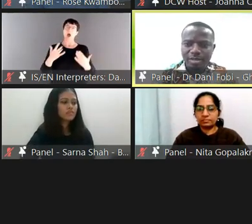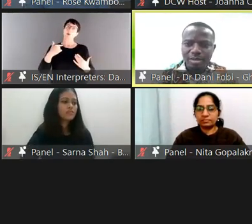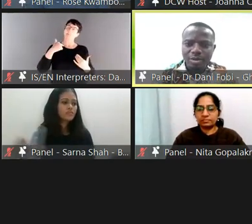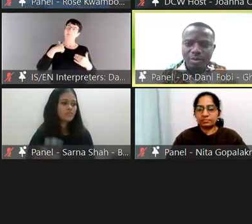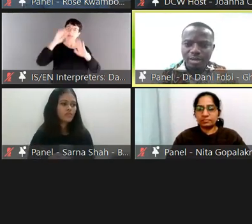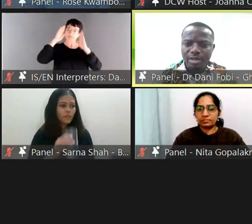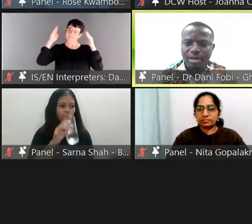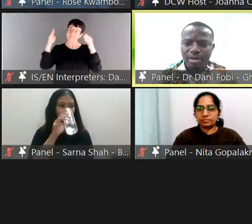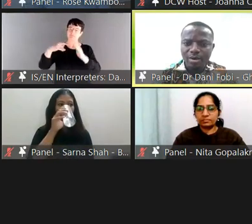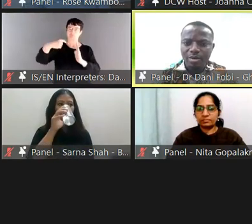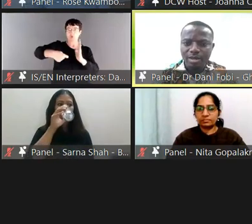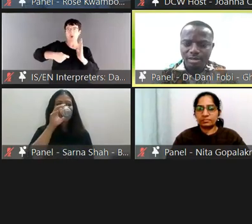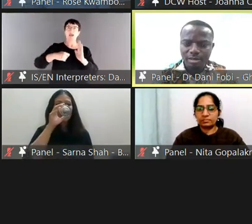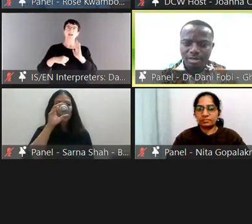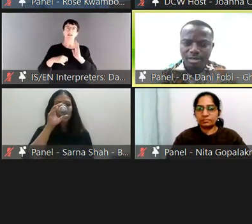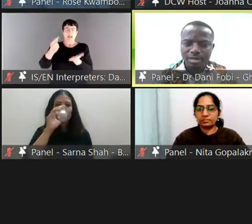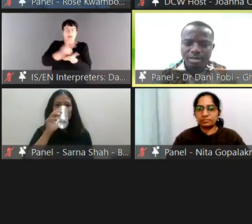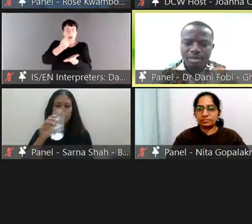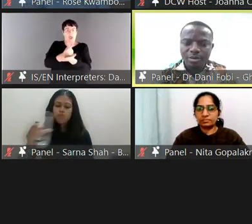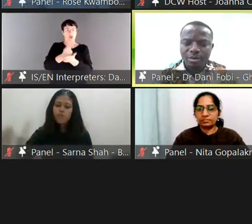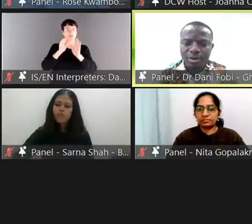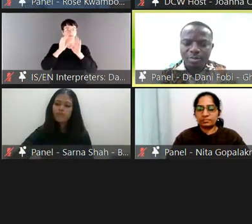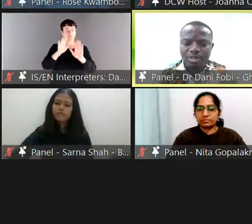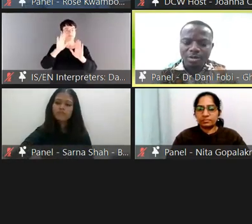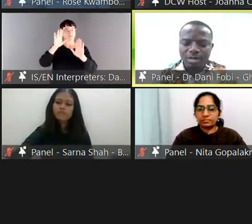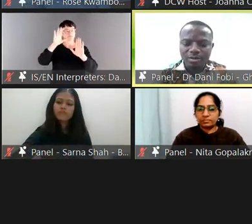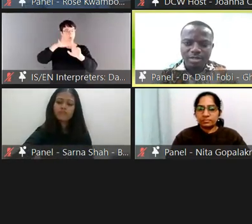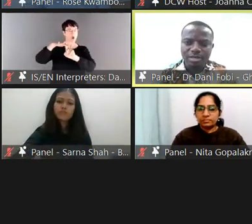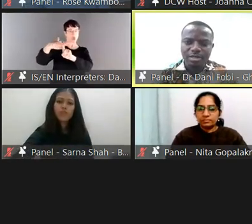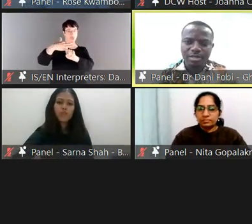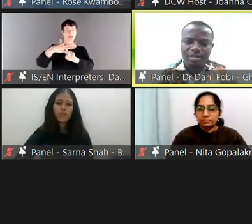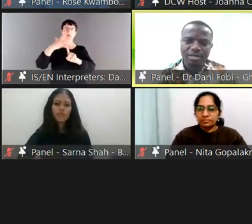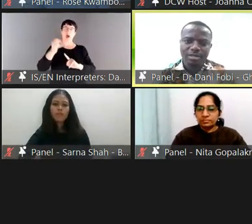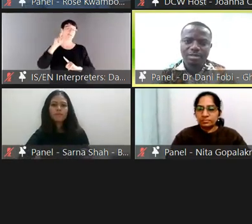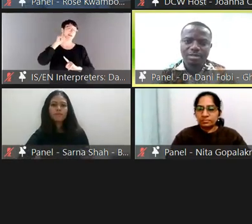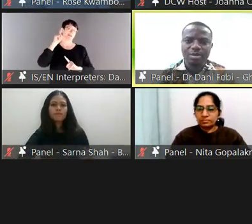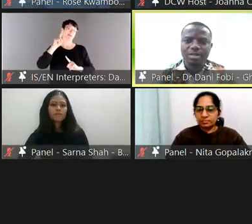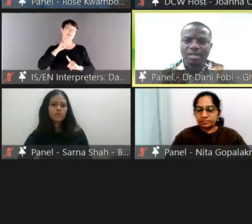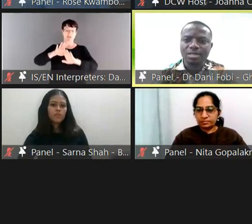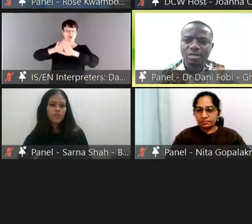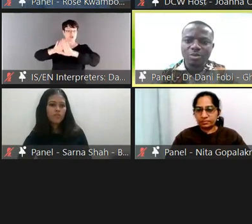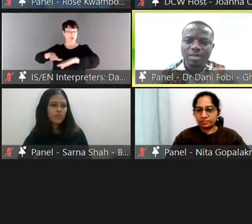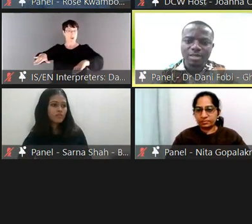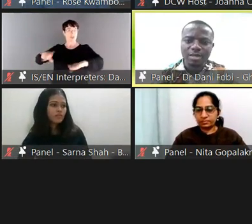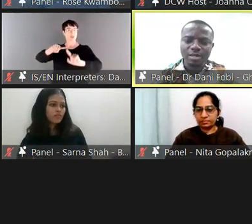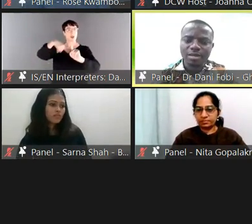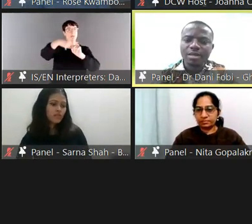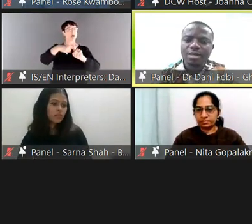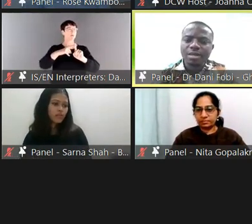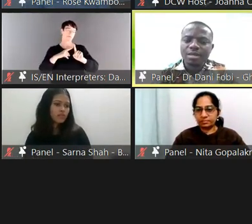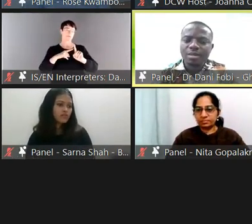caregivers within the Ghanaian context. We were particularly interested in this because, as Joanne